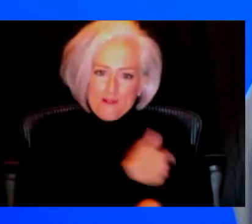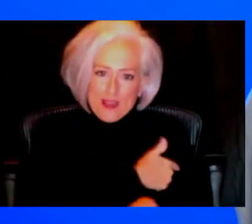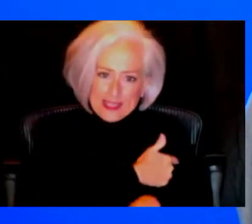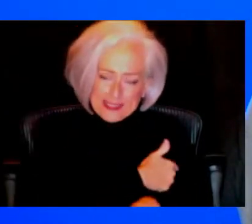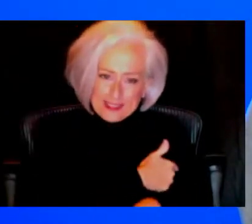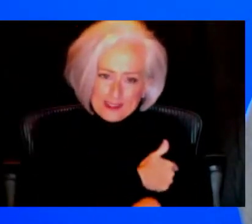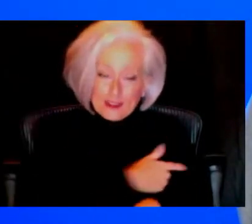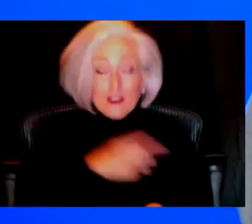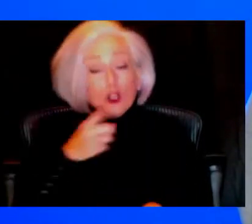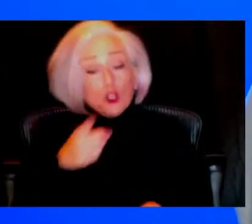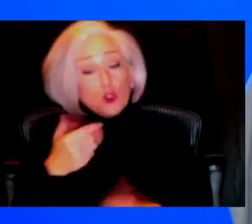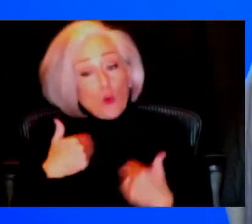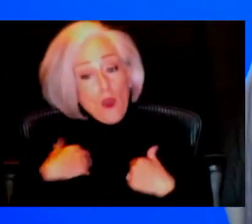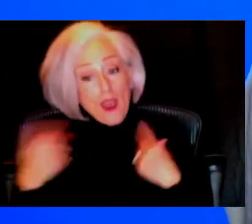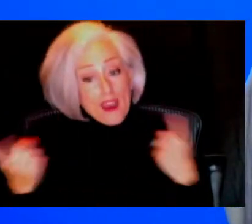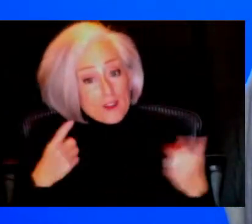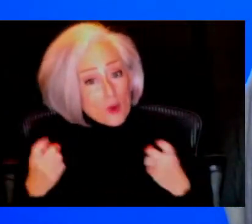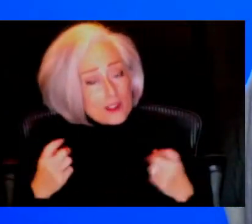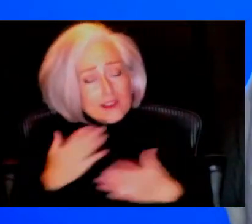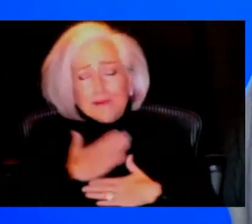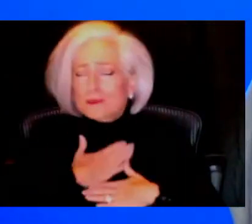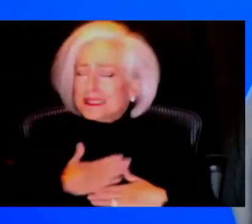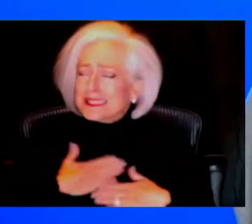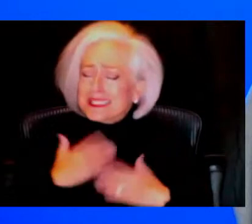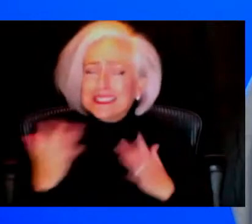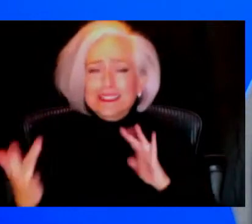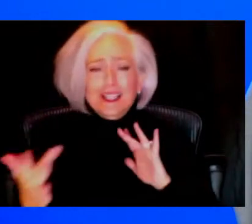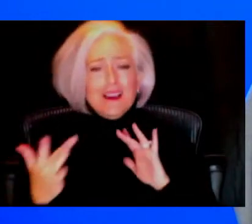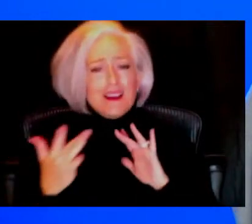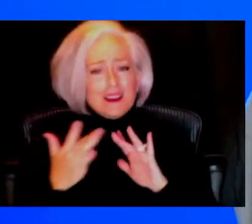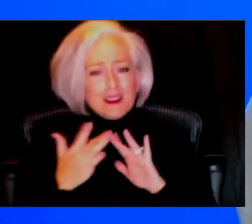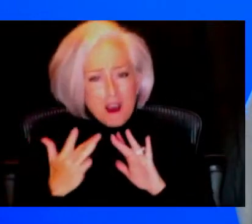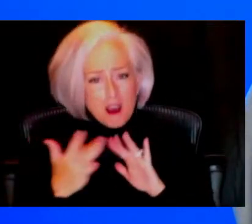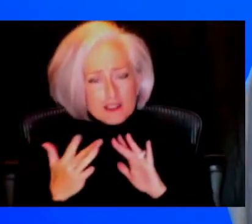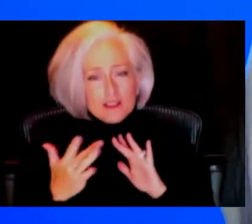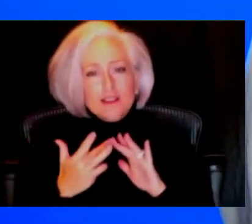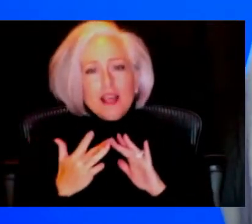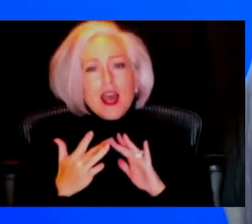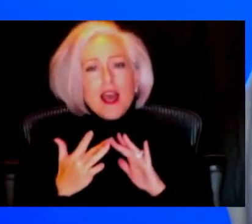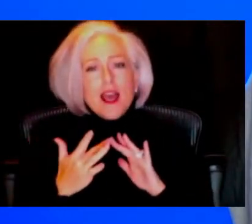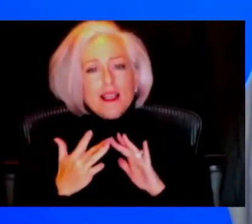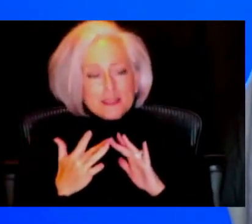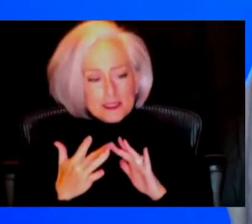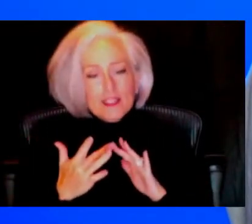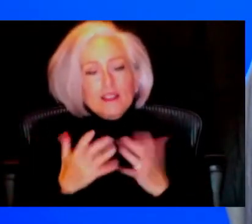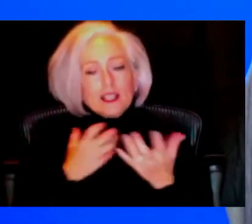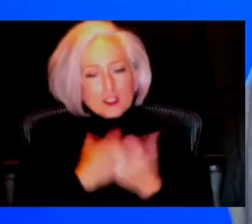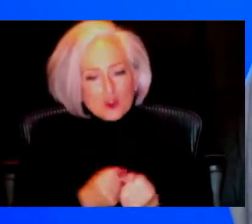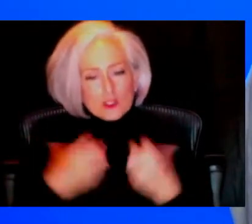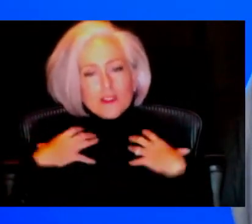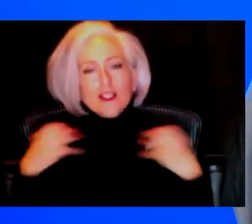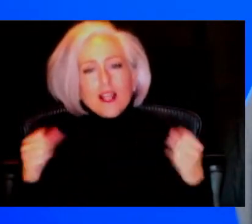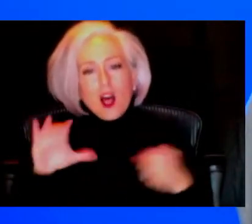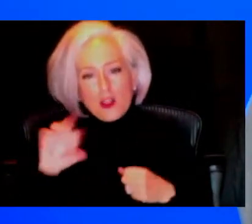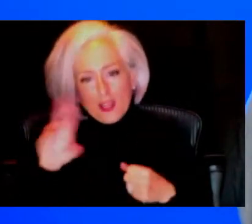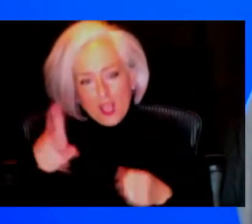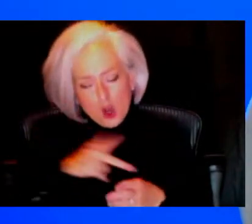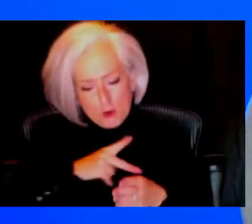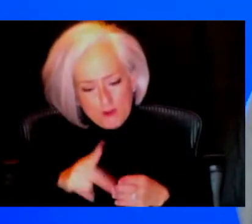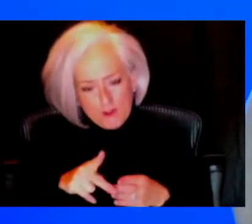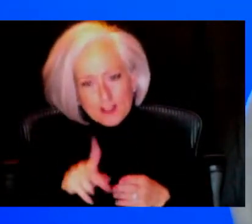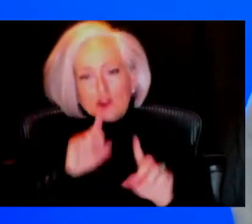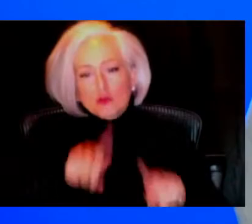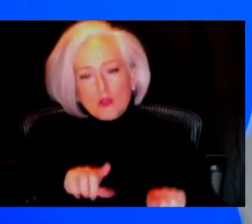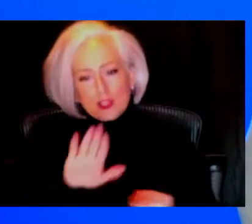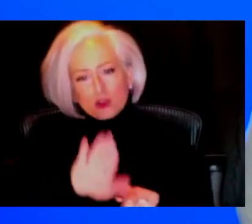have questions, please reach out to a reputable healthcare professional to answer those questions